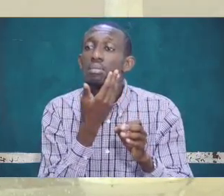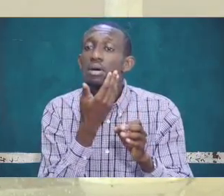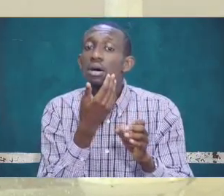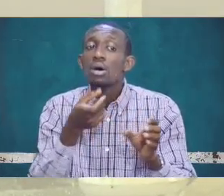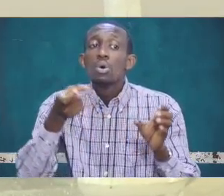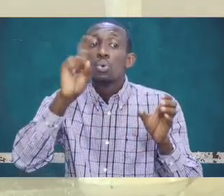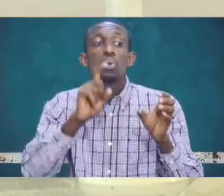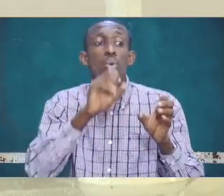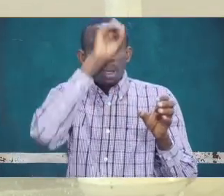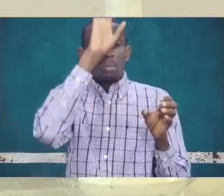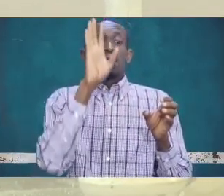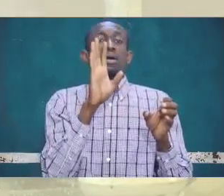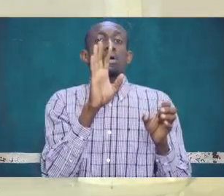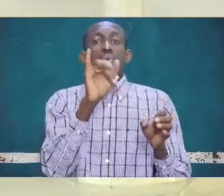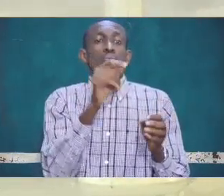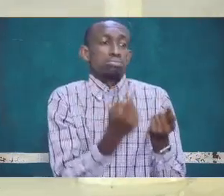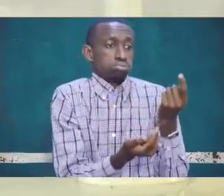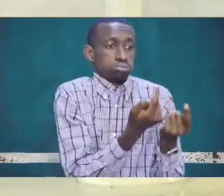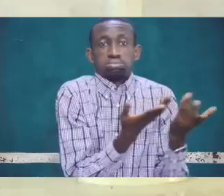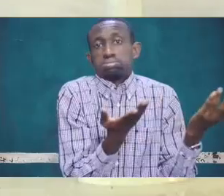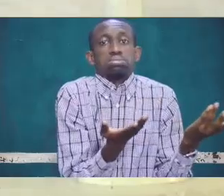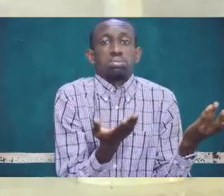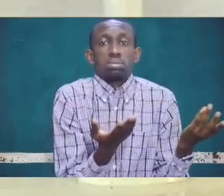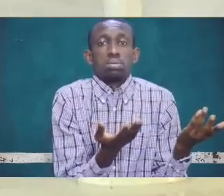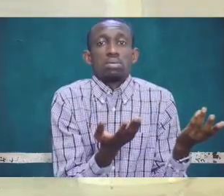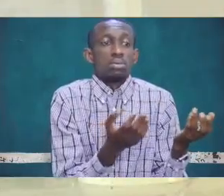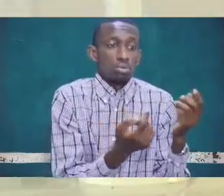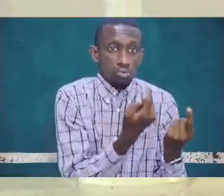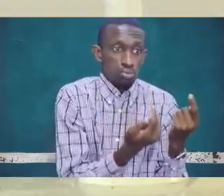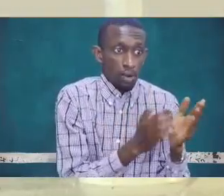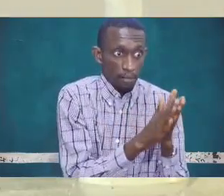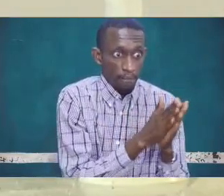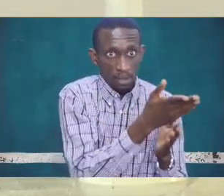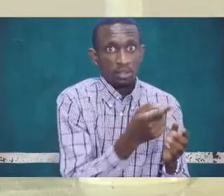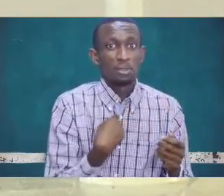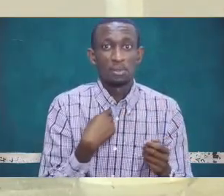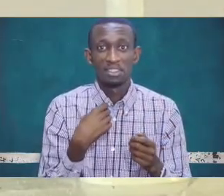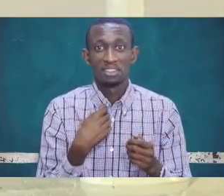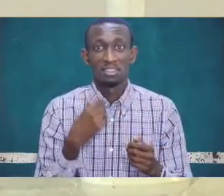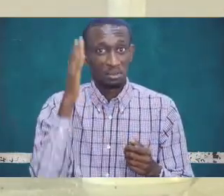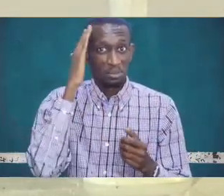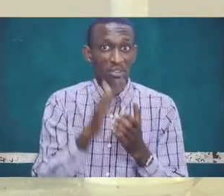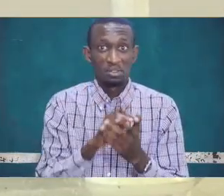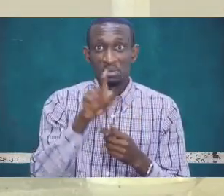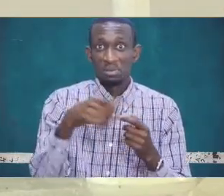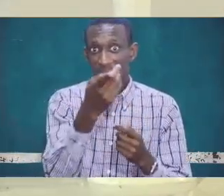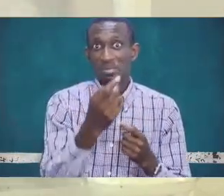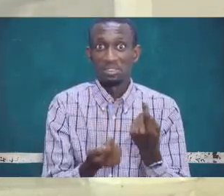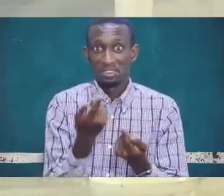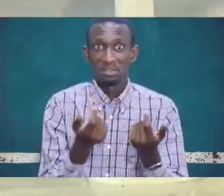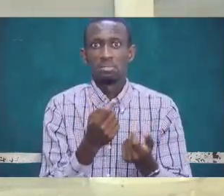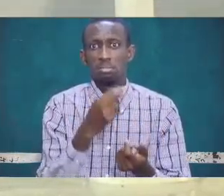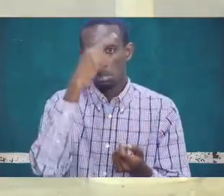water and you are in the kitchen cooking. I believe all of you cook, because all of us cook, because we all